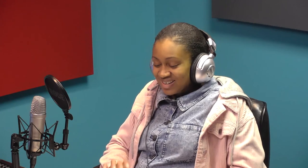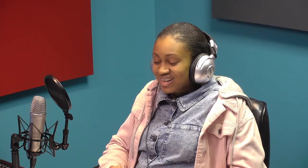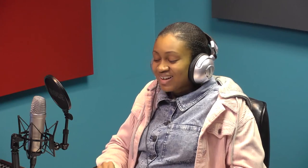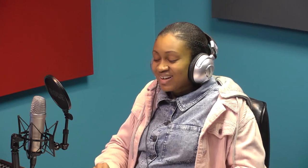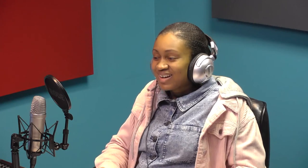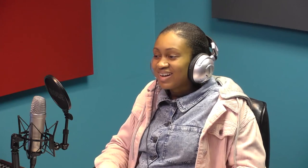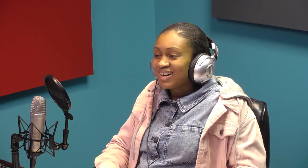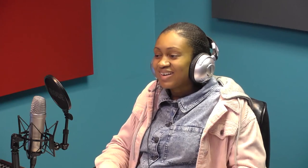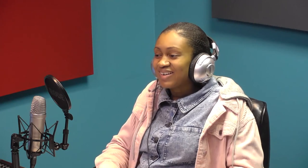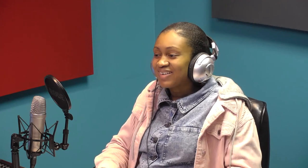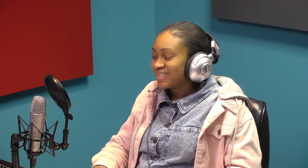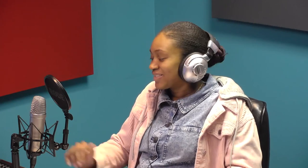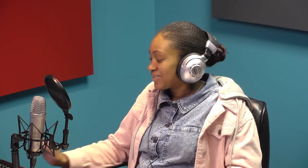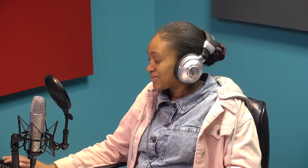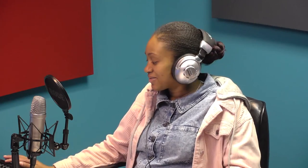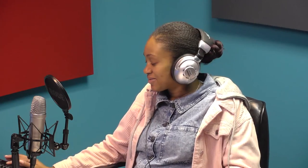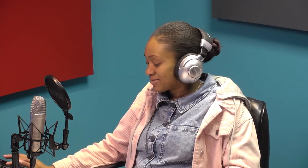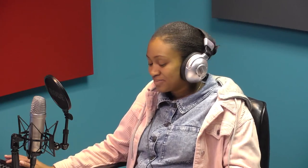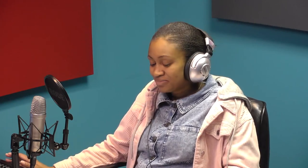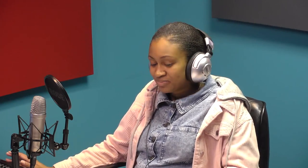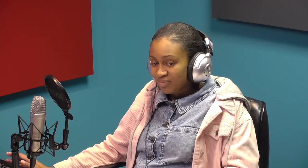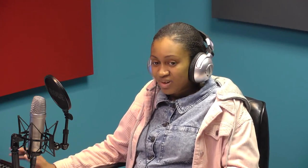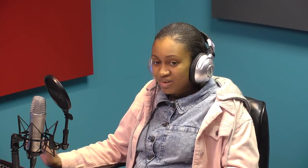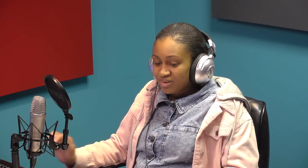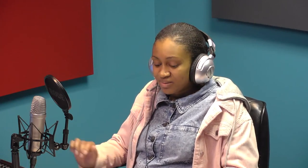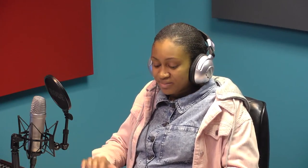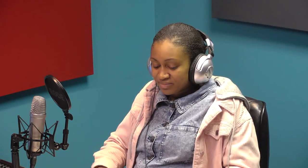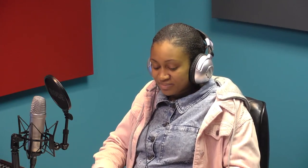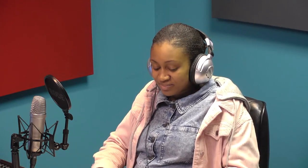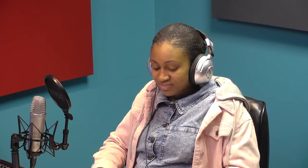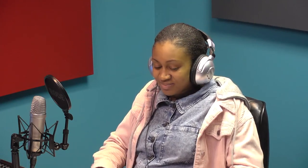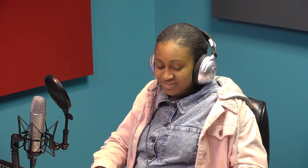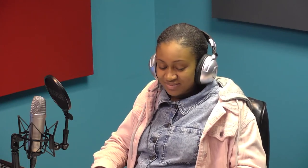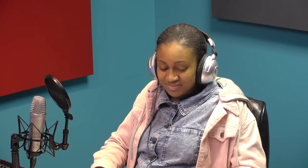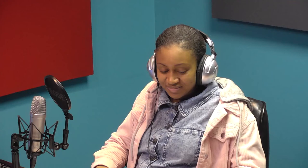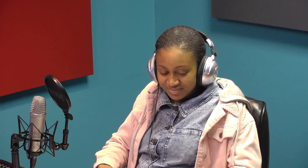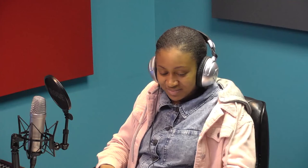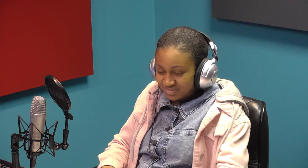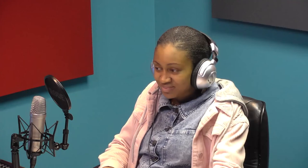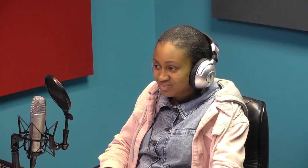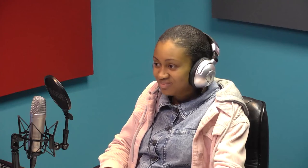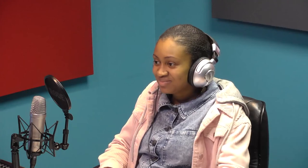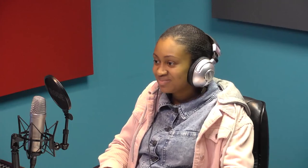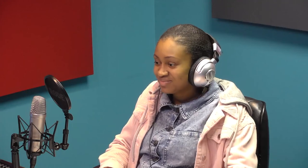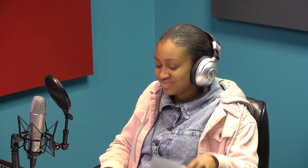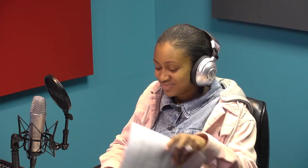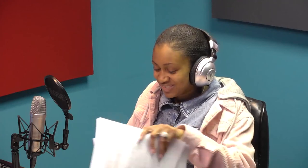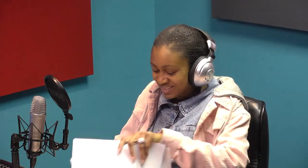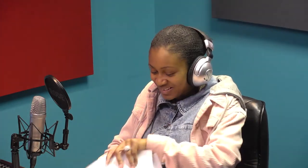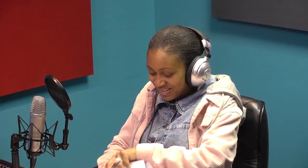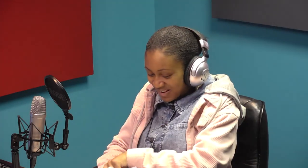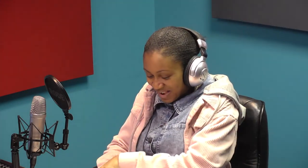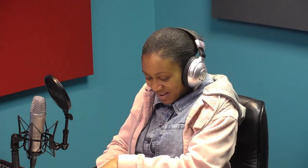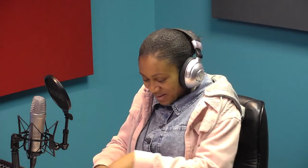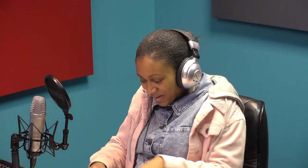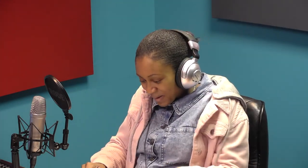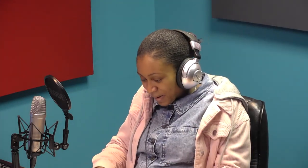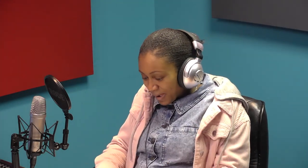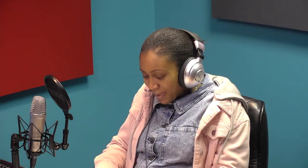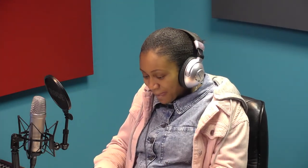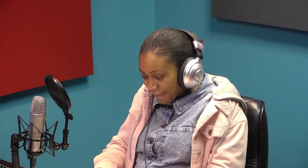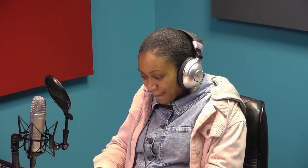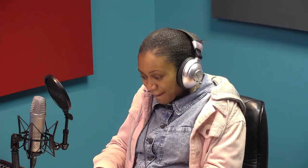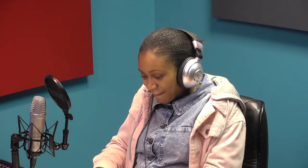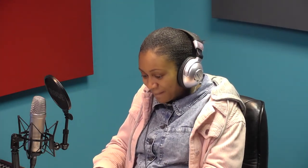Alright. So, let me, here's something. I want to tell you how baby boomers have had more fun in their life